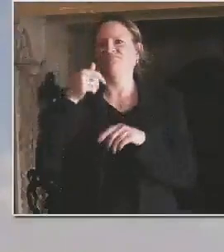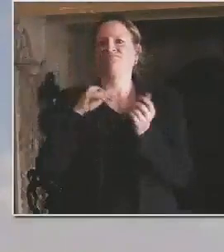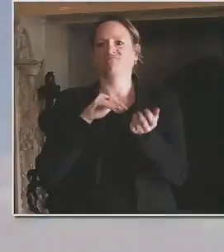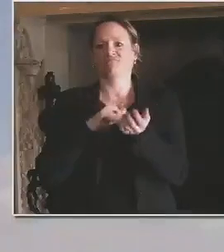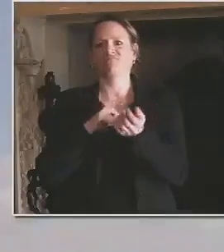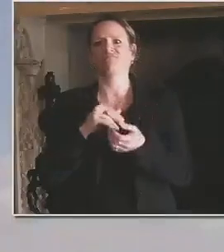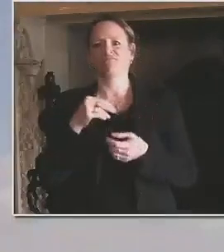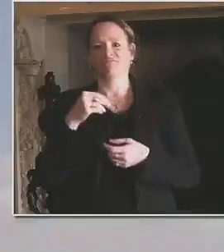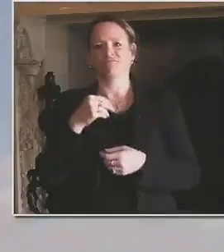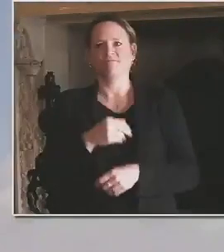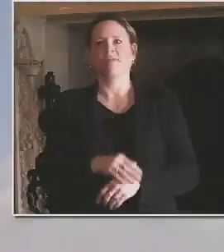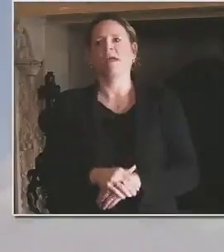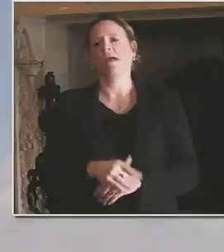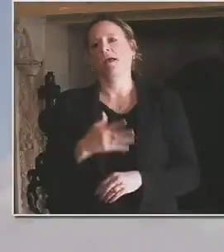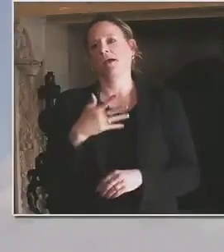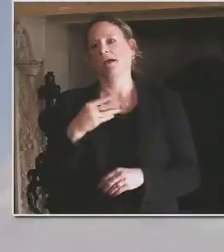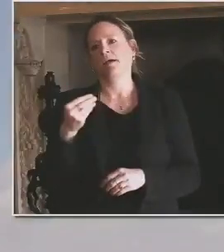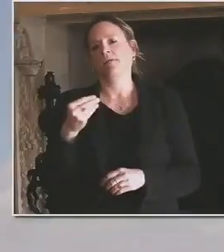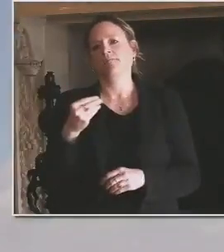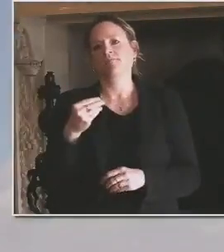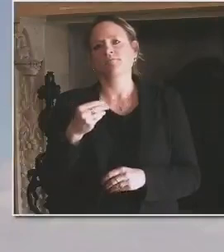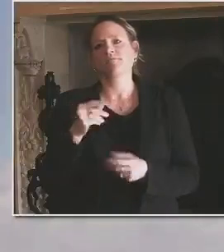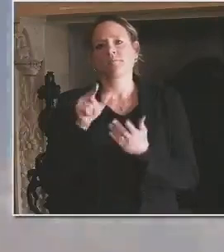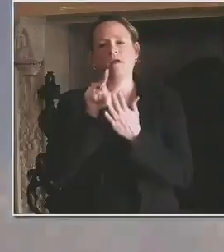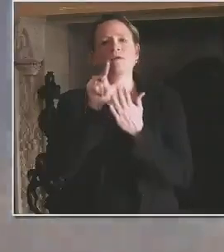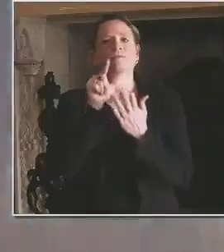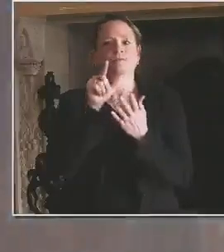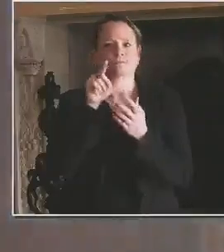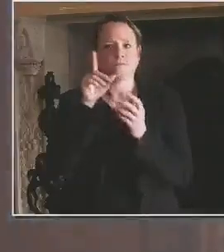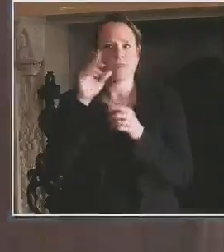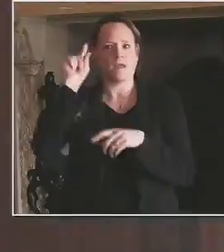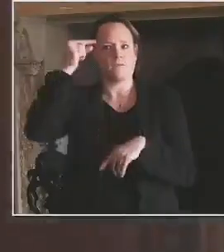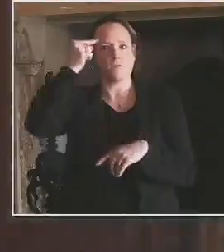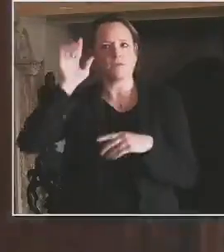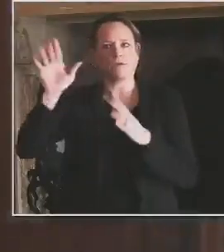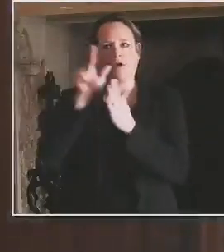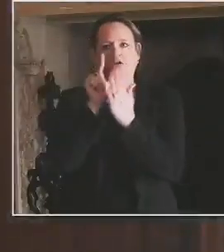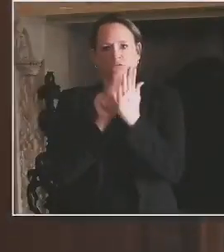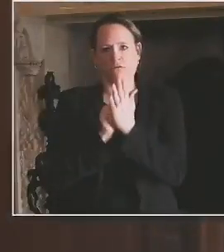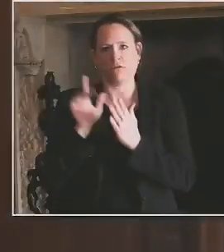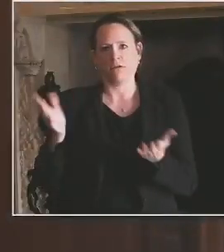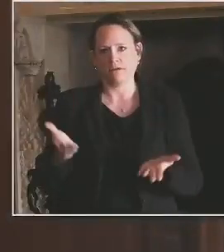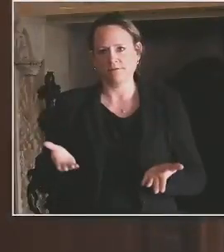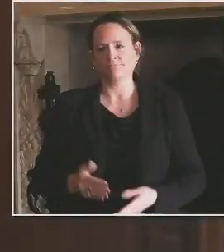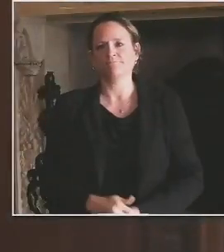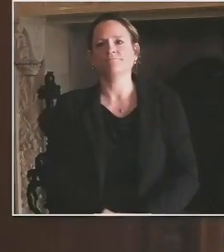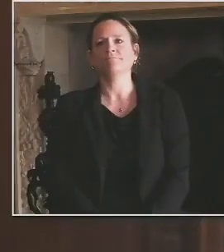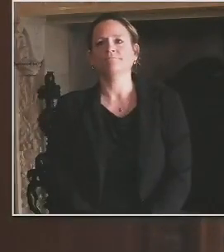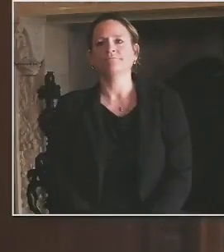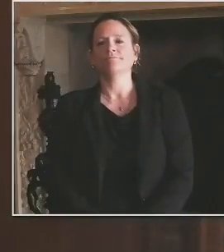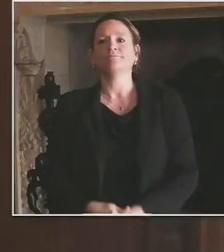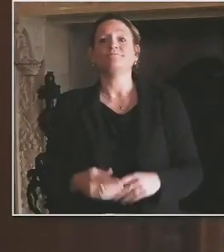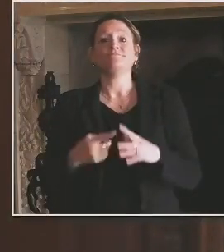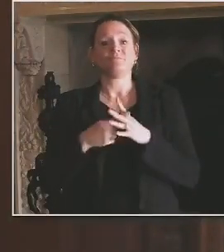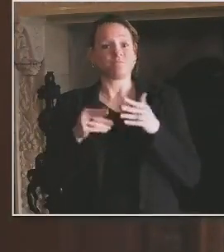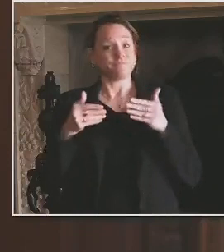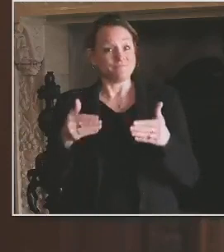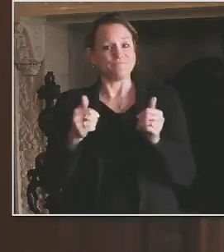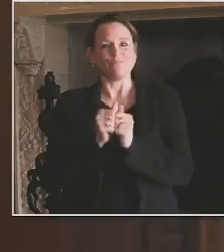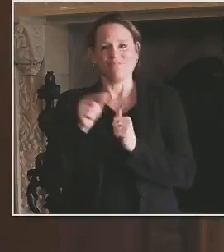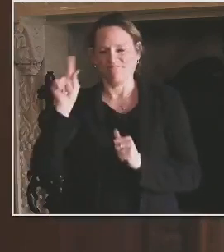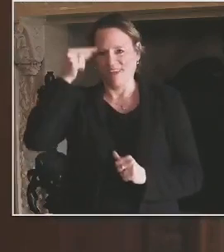the Governor's Office, are here to answer questions as well. We will begin the briefing right now with remarks from Governor Tony Evers.